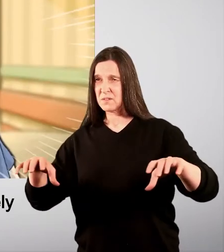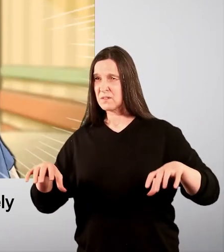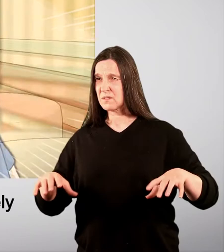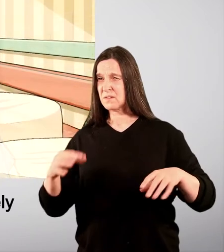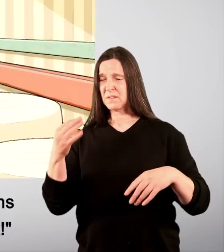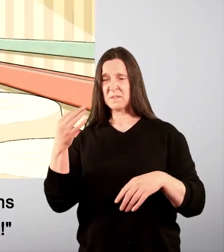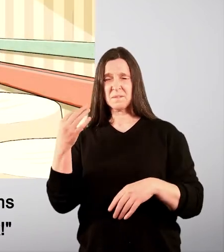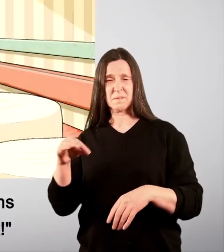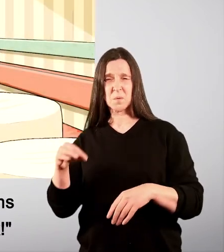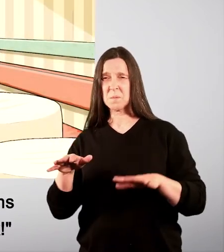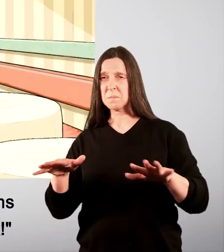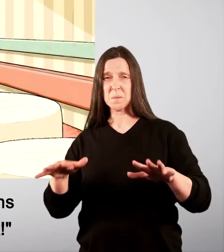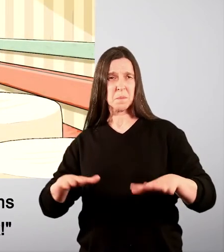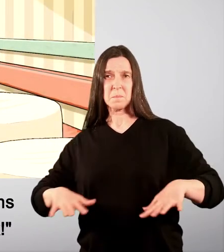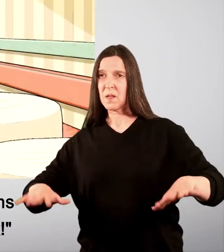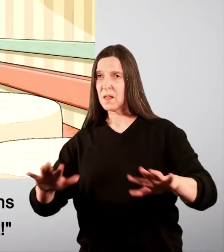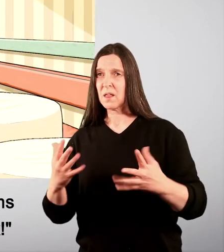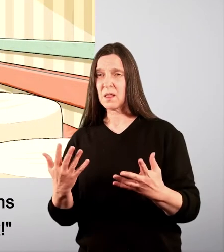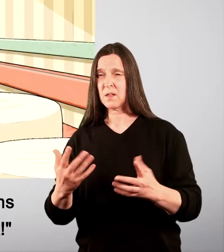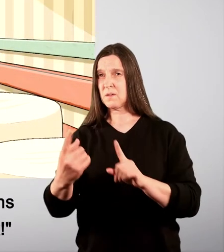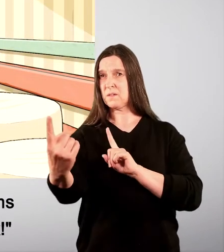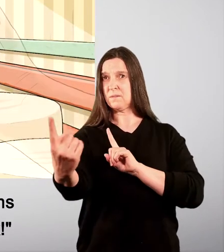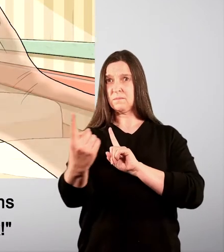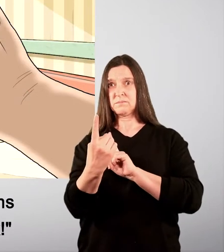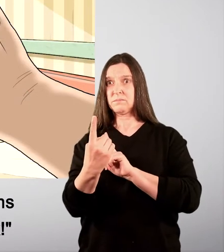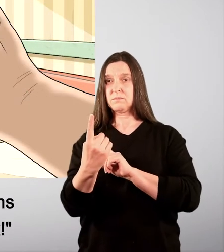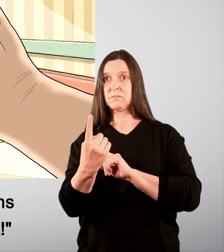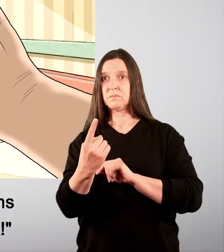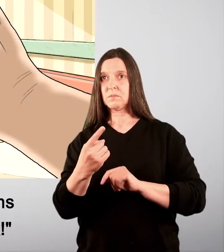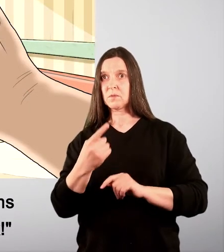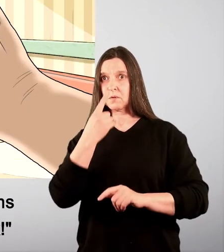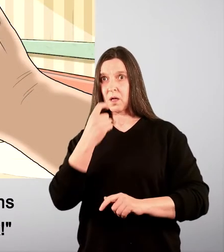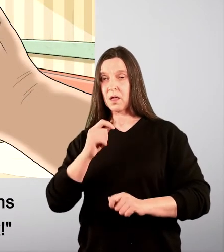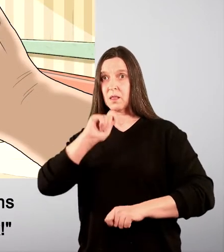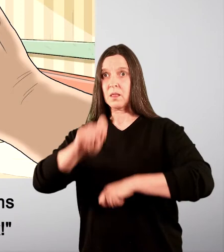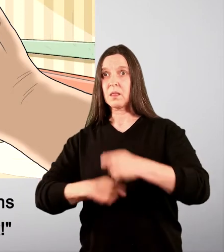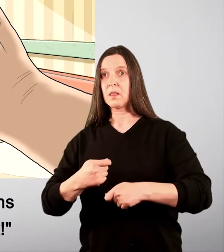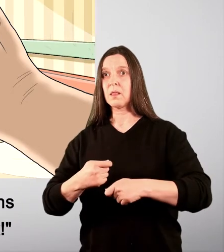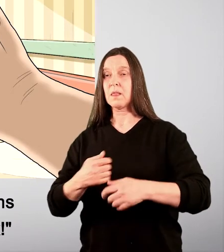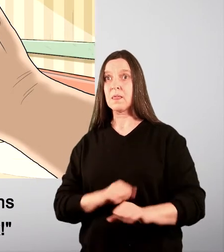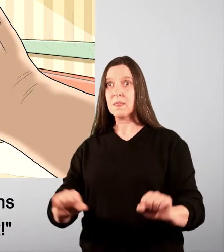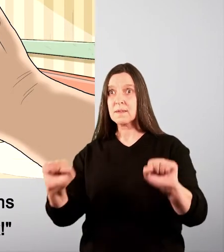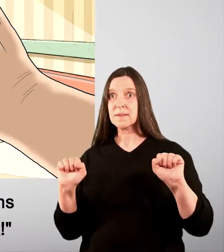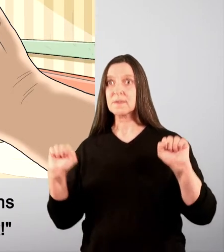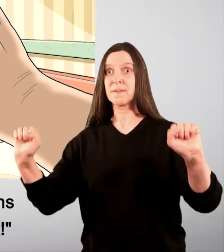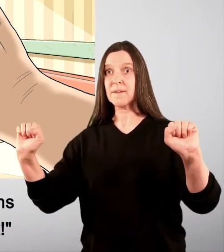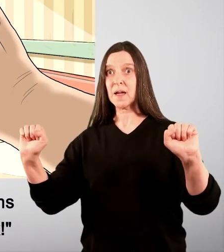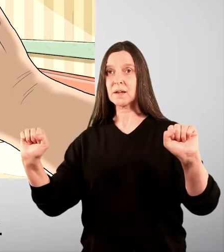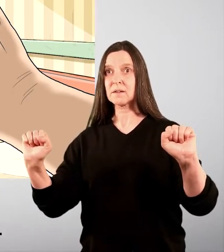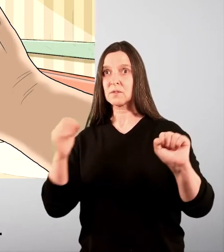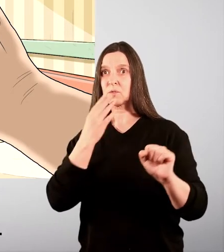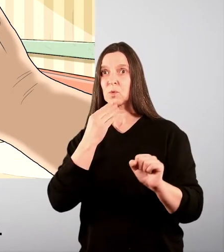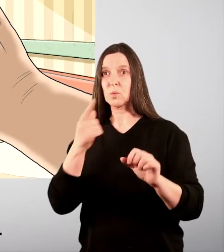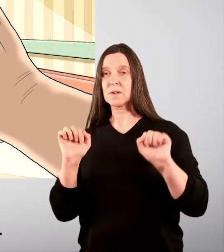off." And as he storms towards you, you raise your arms in a defensive pose and you shout, "Get